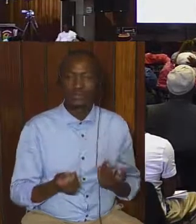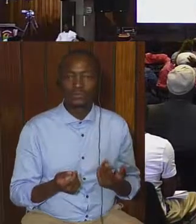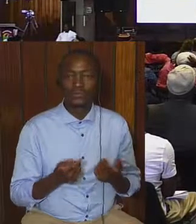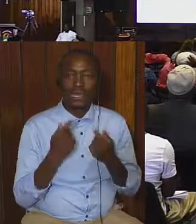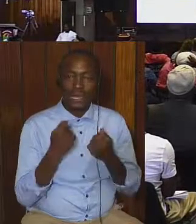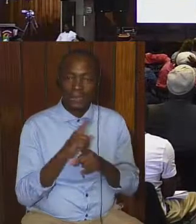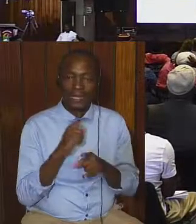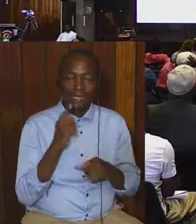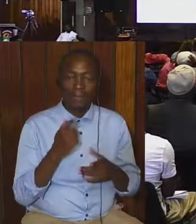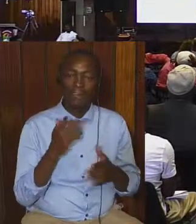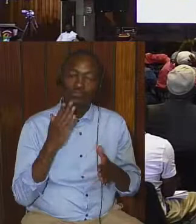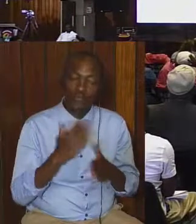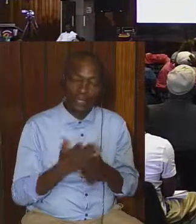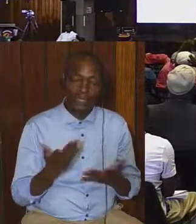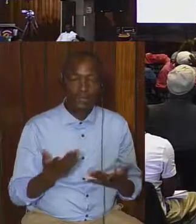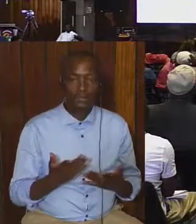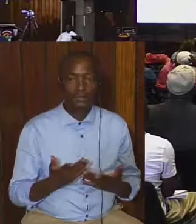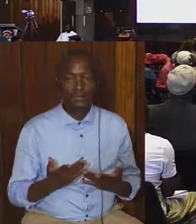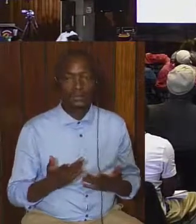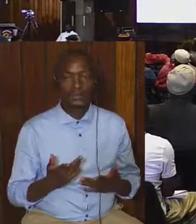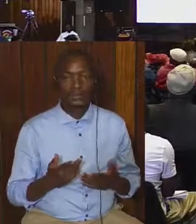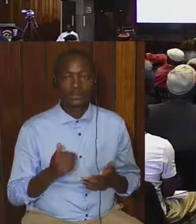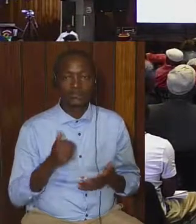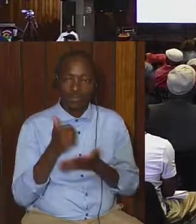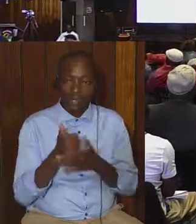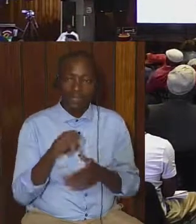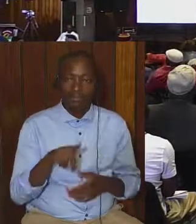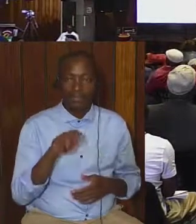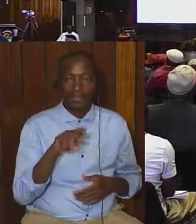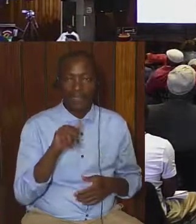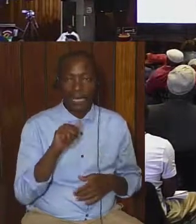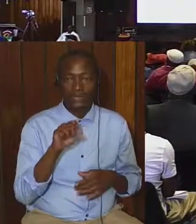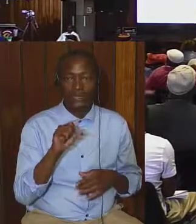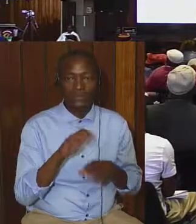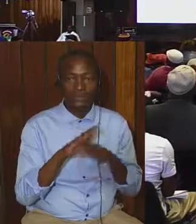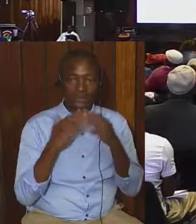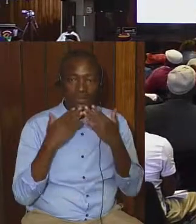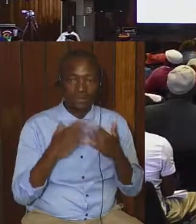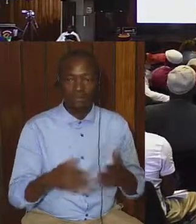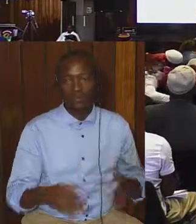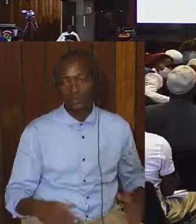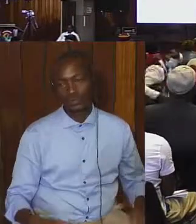Imali futhi isebenze la ukuthi nisize uprasa. Thank you. Ngiyabonga.